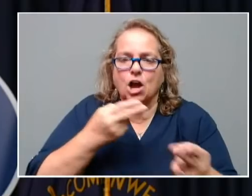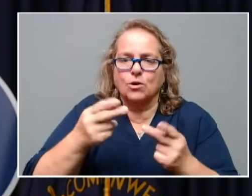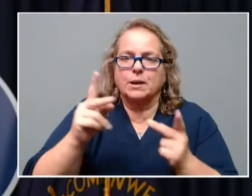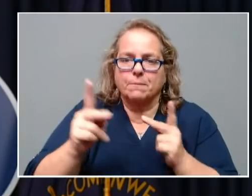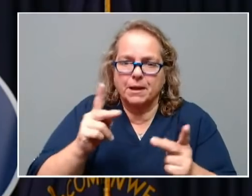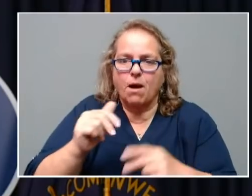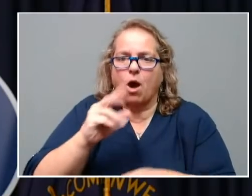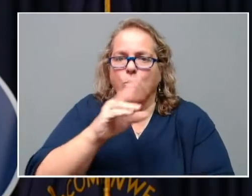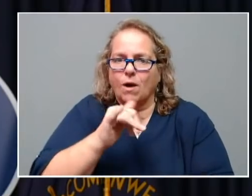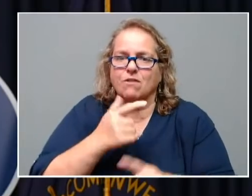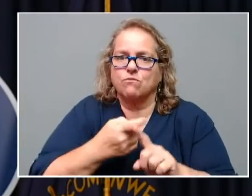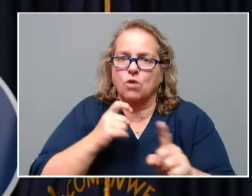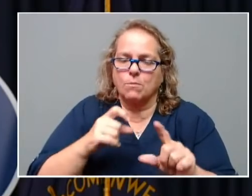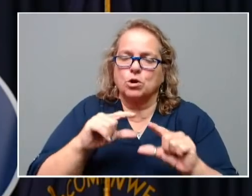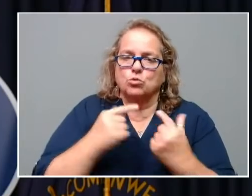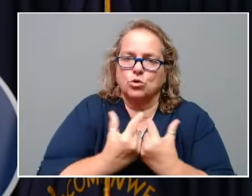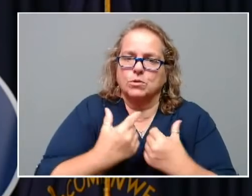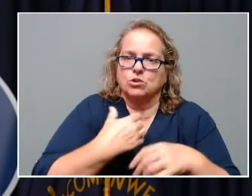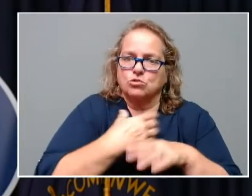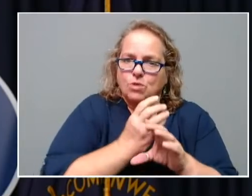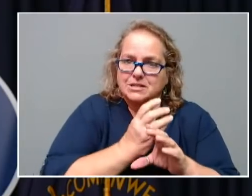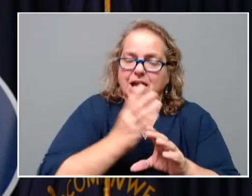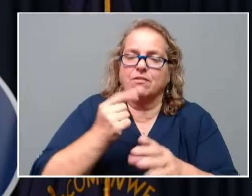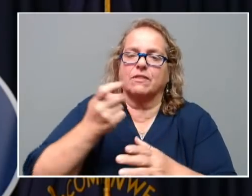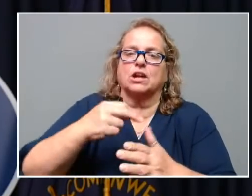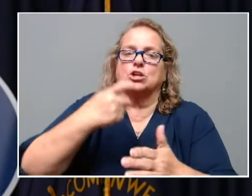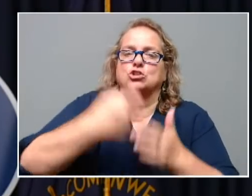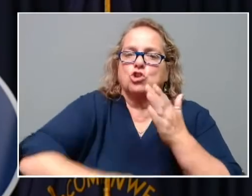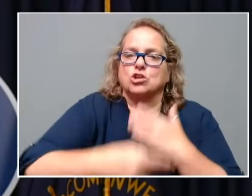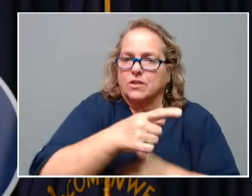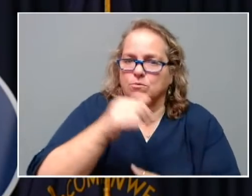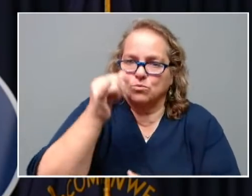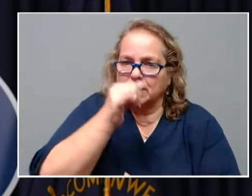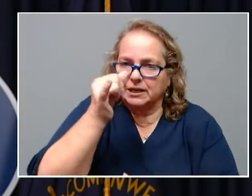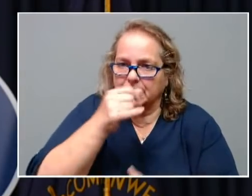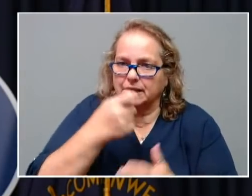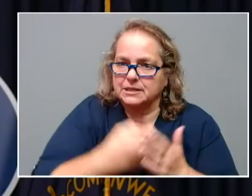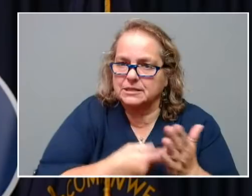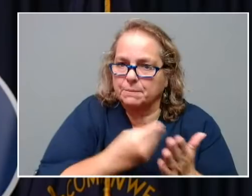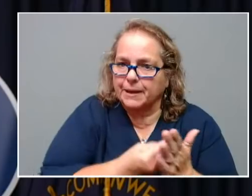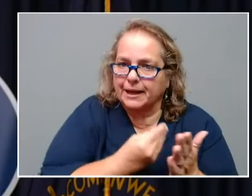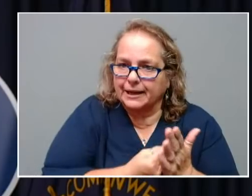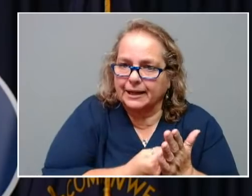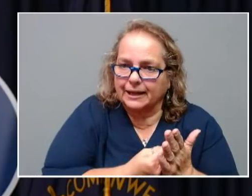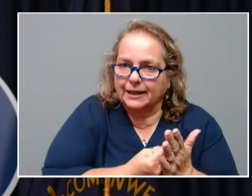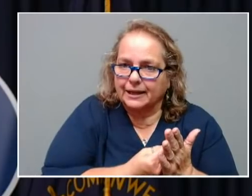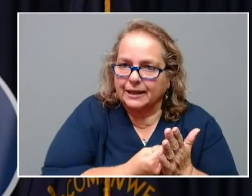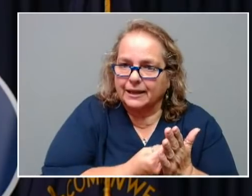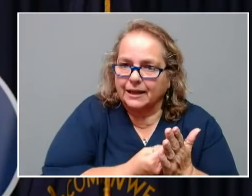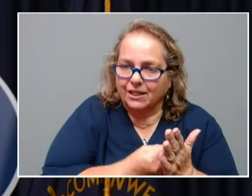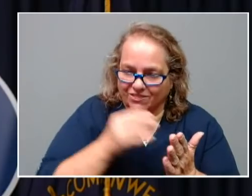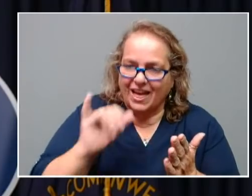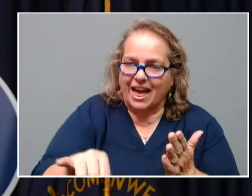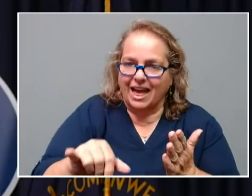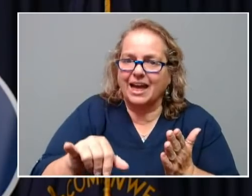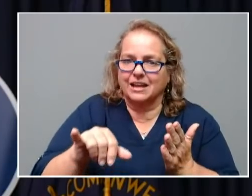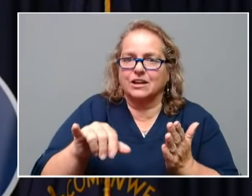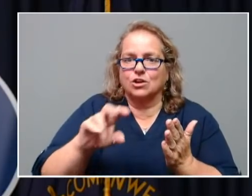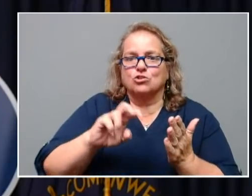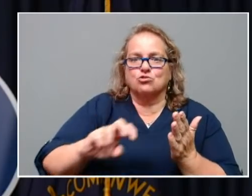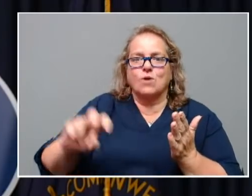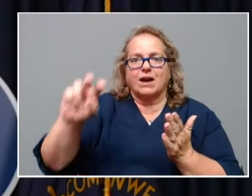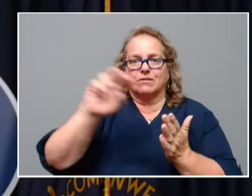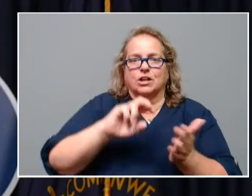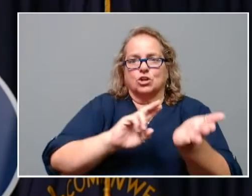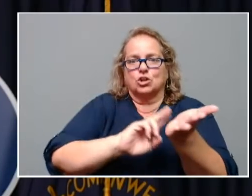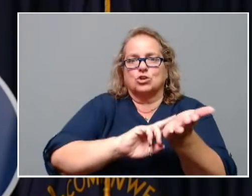from groups in crisis and then charging them ridiculous amounts for them to come back. Certainly, I